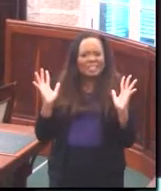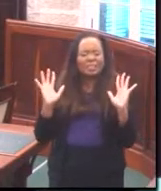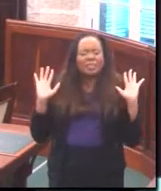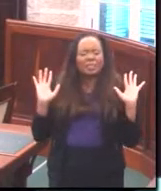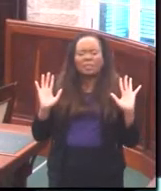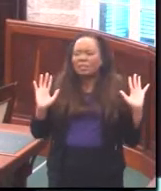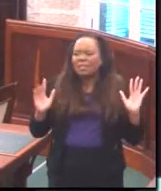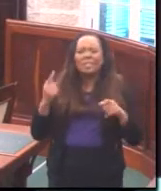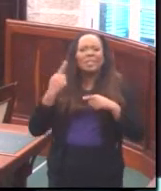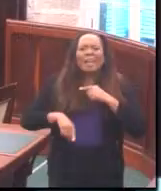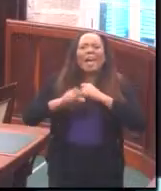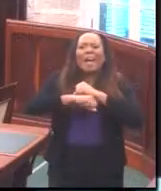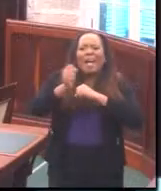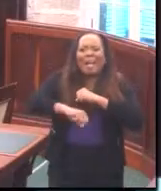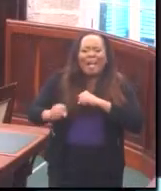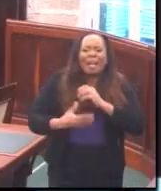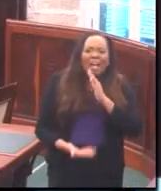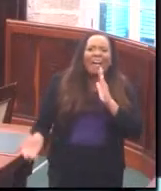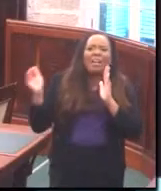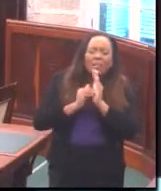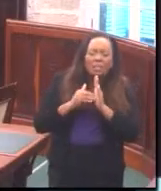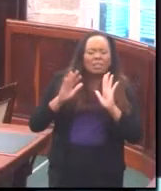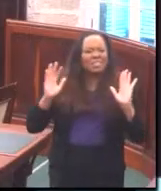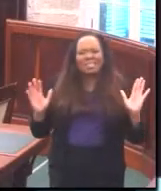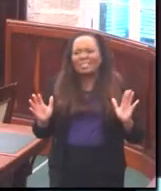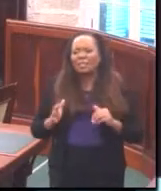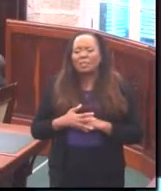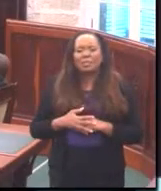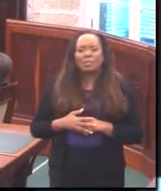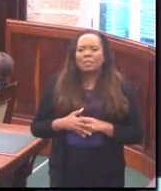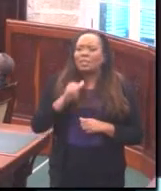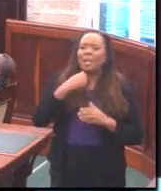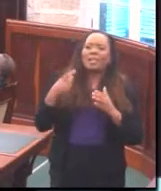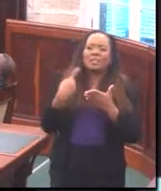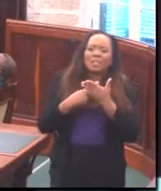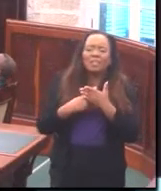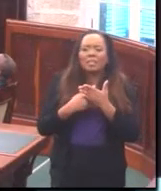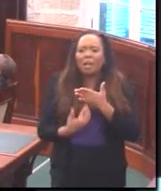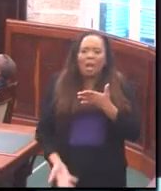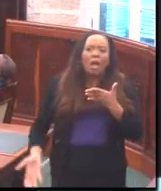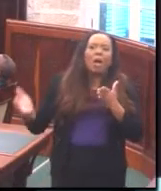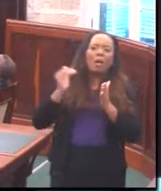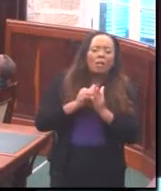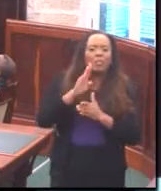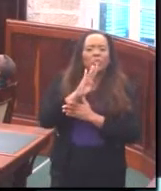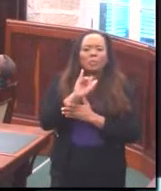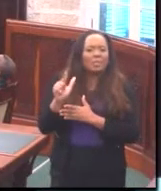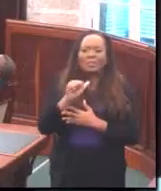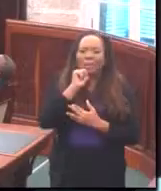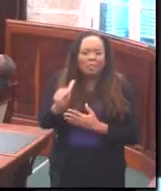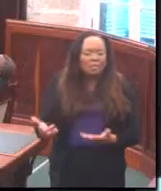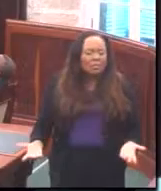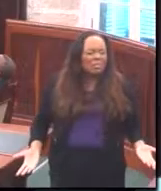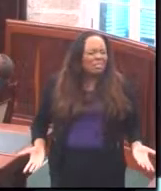So you cannot go debate, rehashing the entire bill, sir. That is not permissible in relation to this